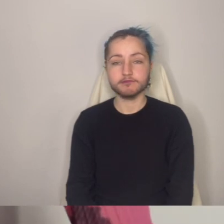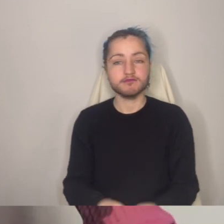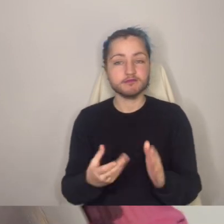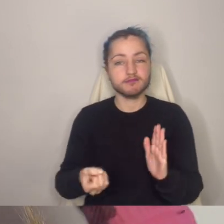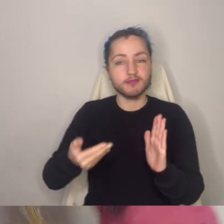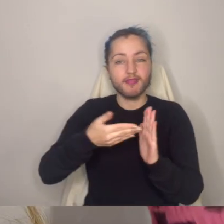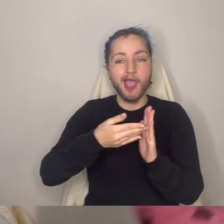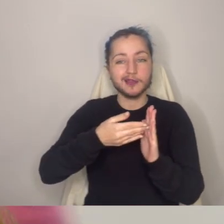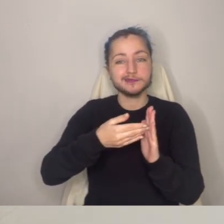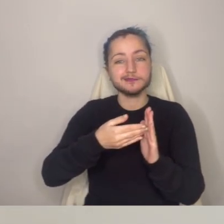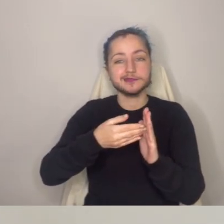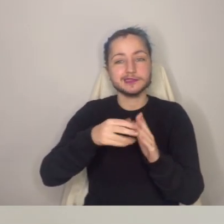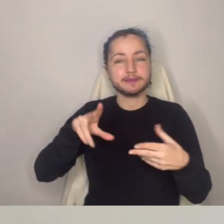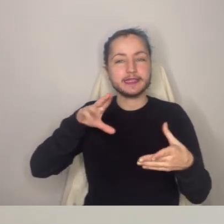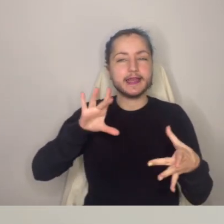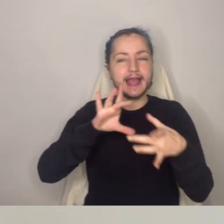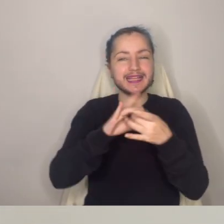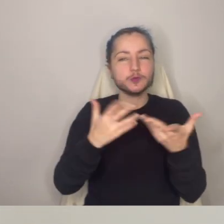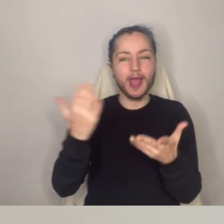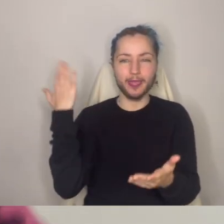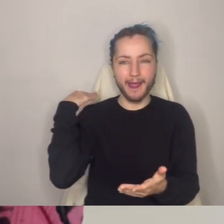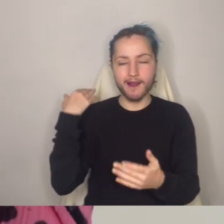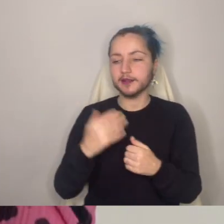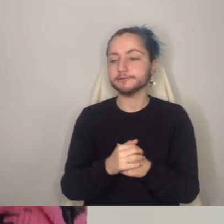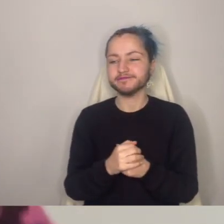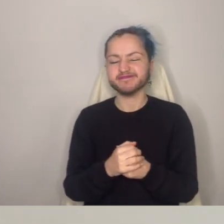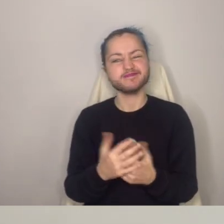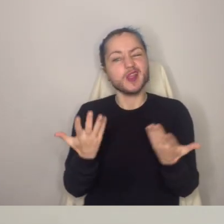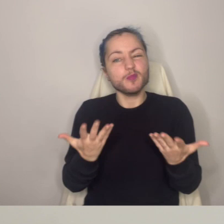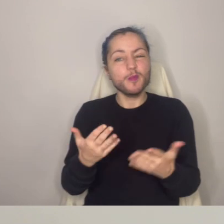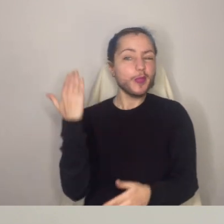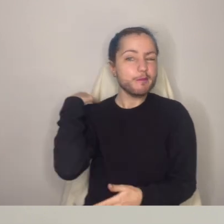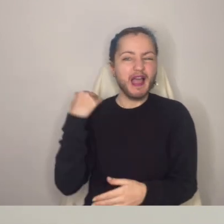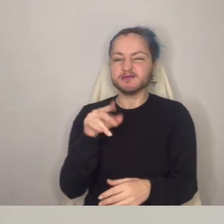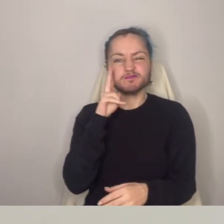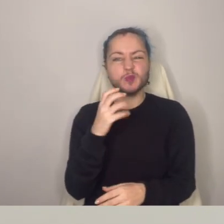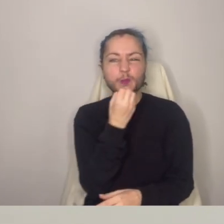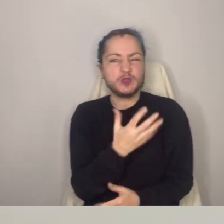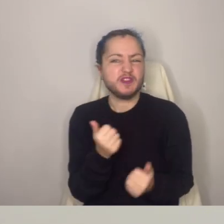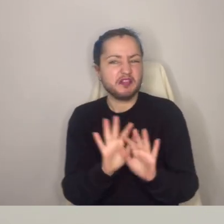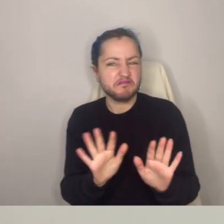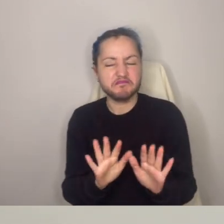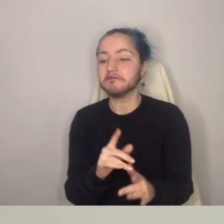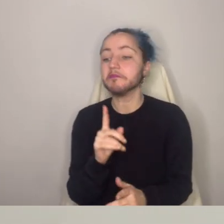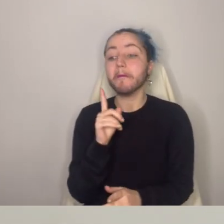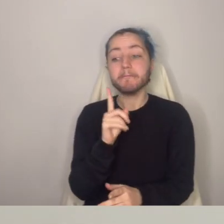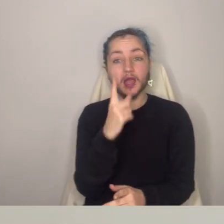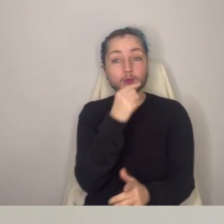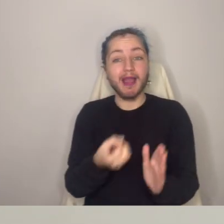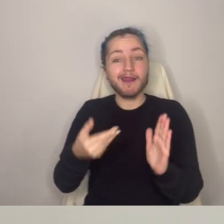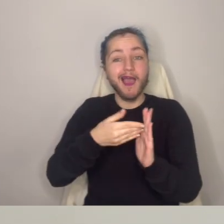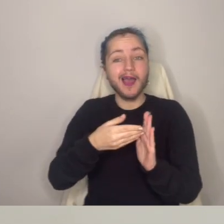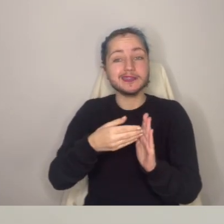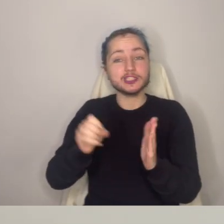And taping those to the back. Now the back isn't the most attractive at the moment, but you can just keep collaging